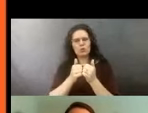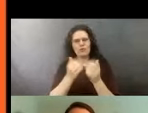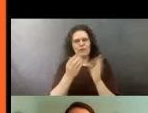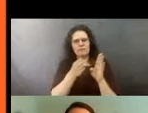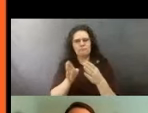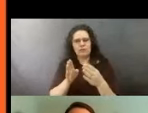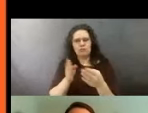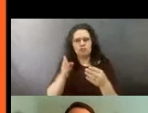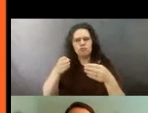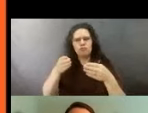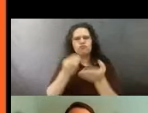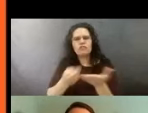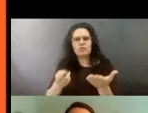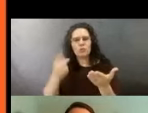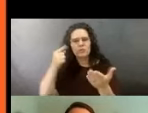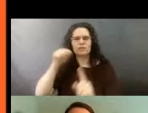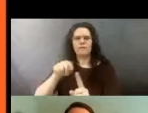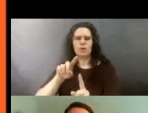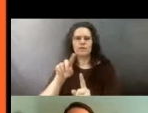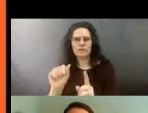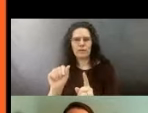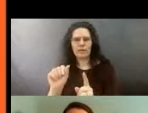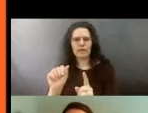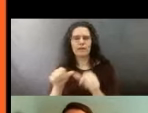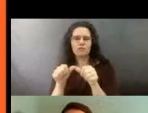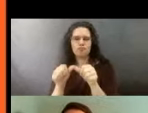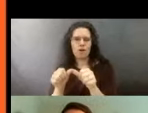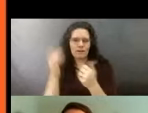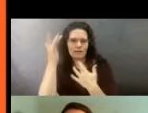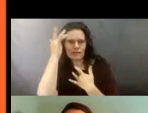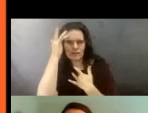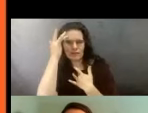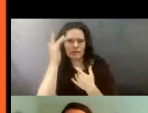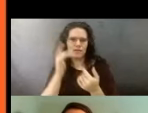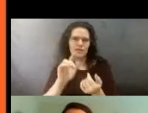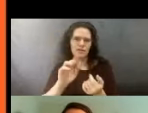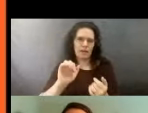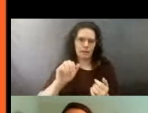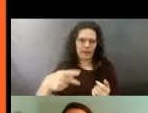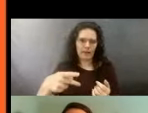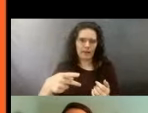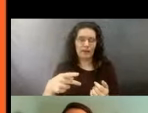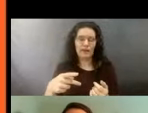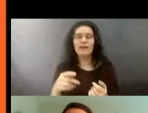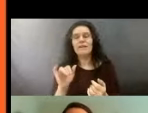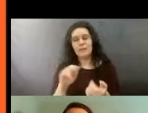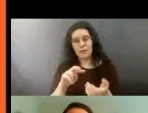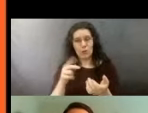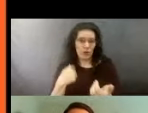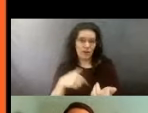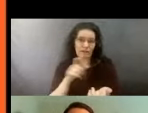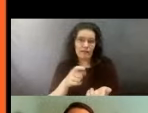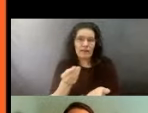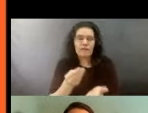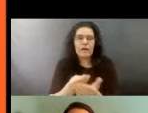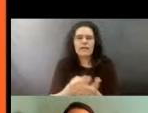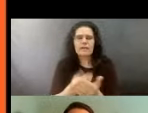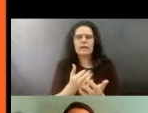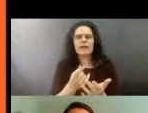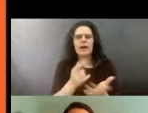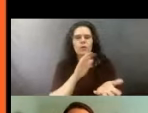partnership. So we know that when we're establishing an MLP, that comes with a certain amount of funding that can be used to fund a